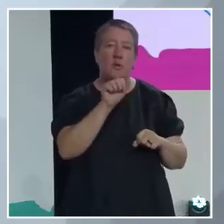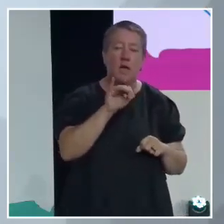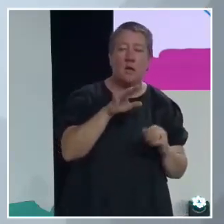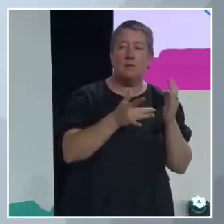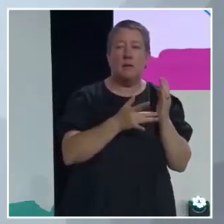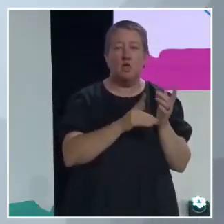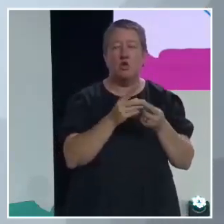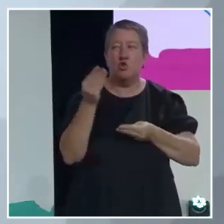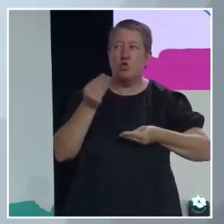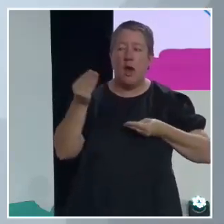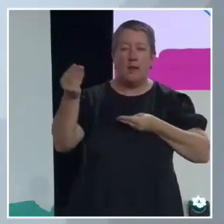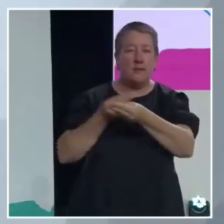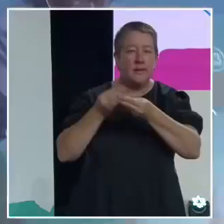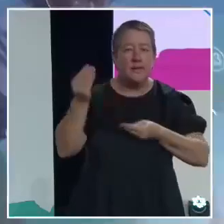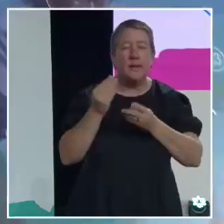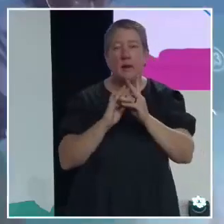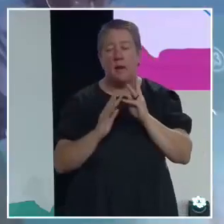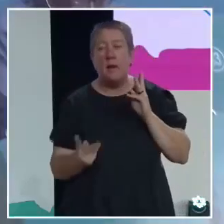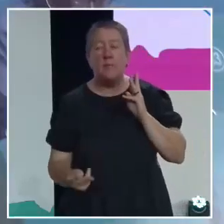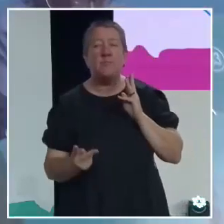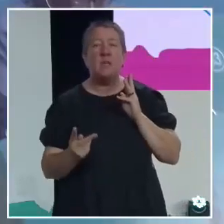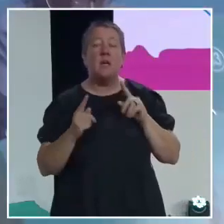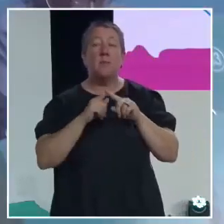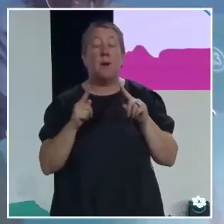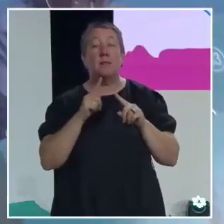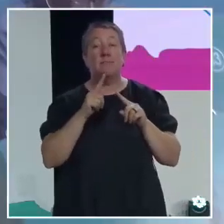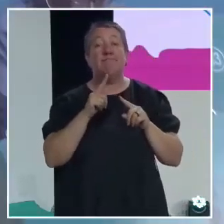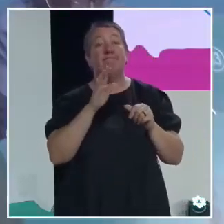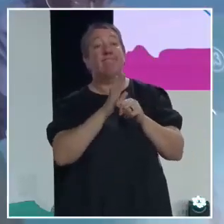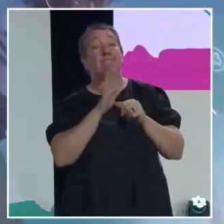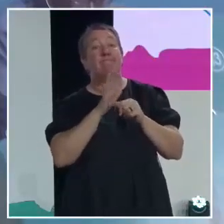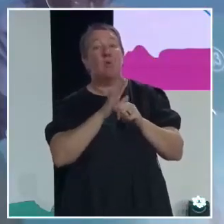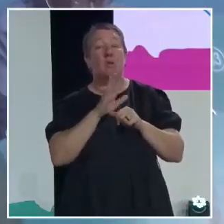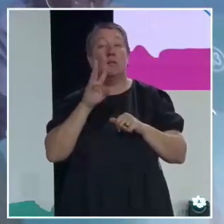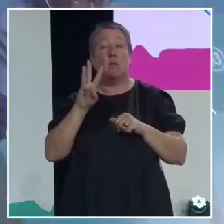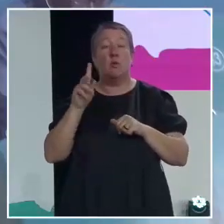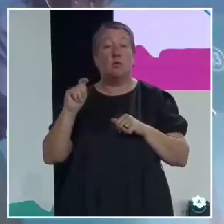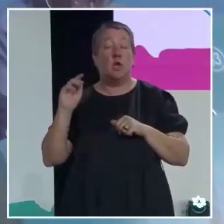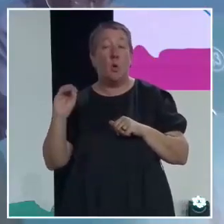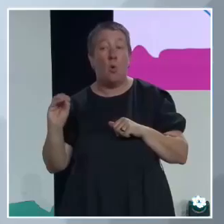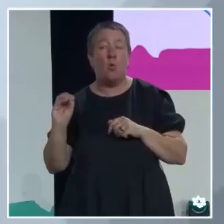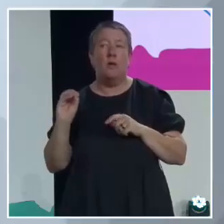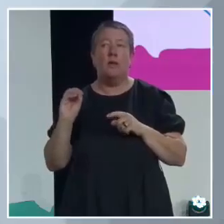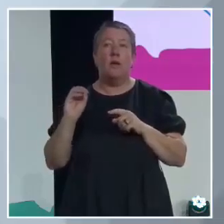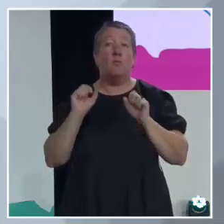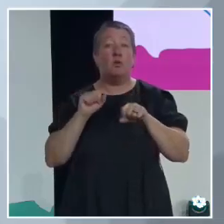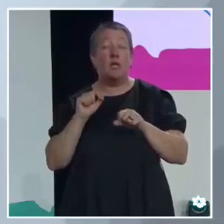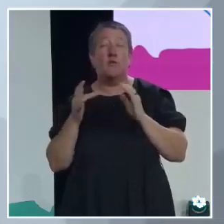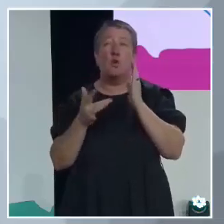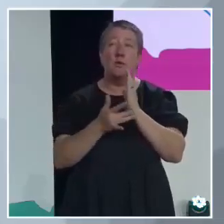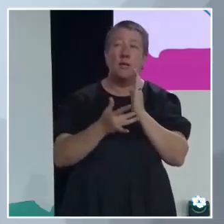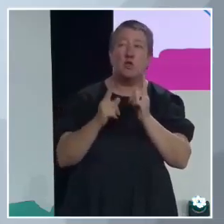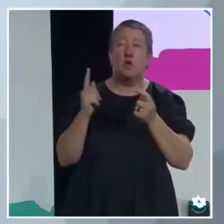digital trade, which Ngozi Okonjo-Iweala has really emphasized at the WTO, and the potential for digital trade in terms of our